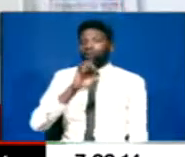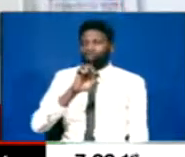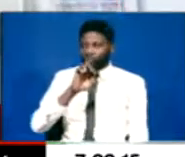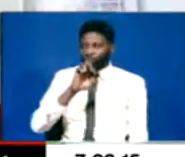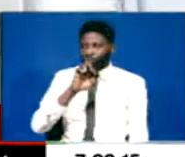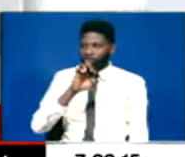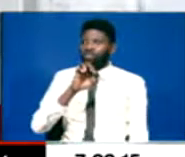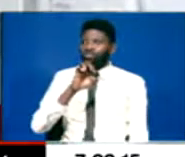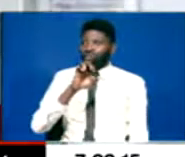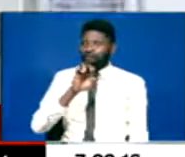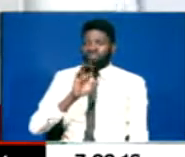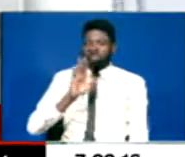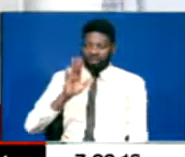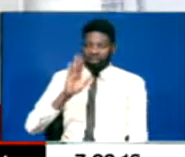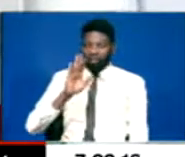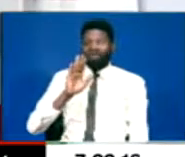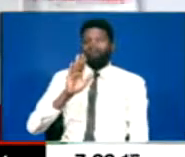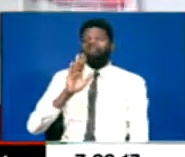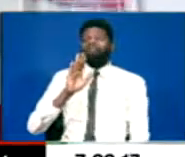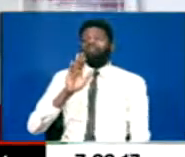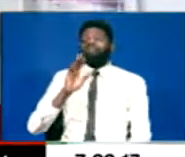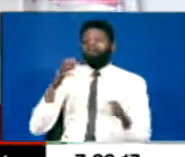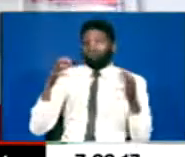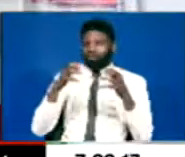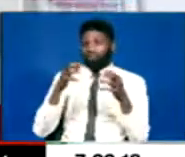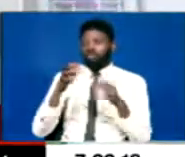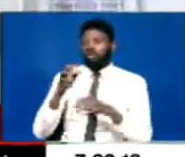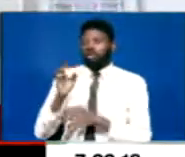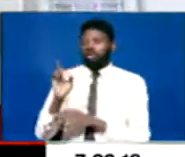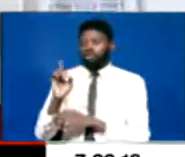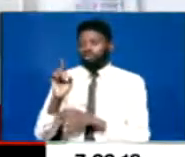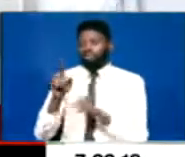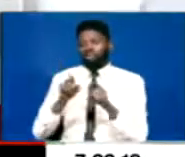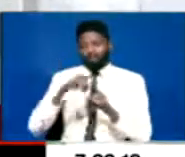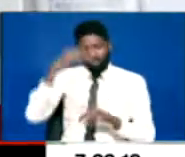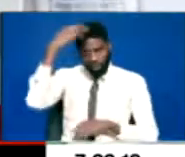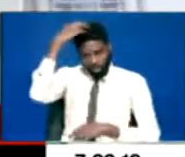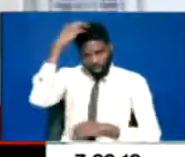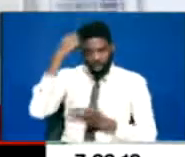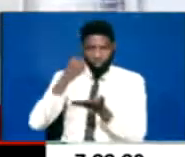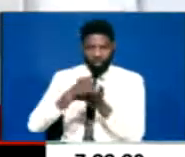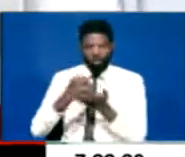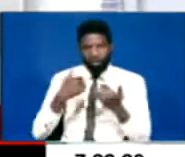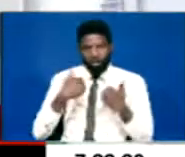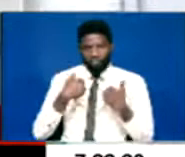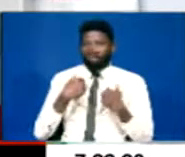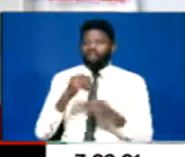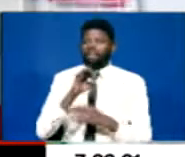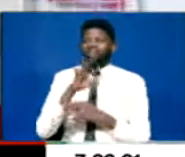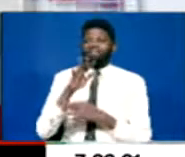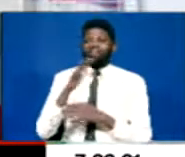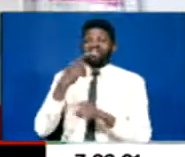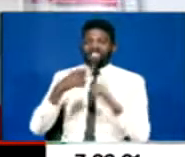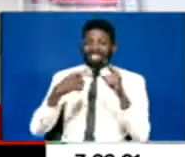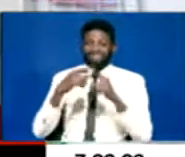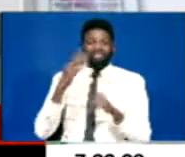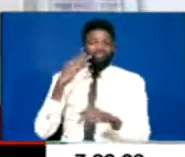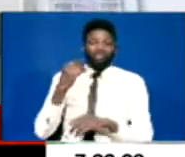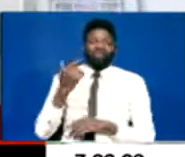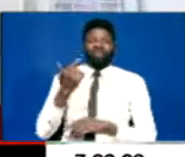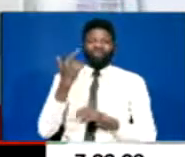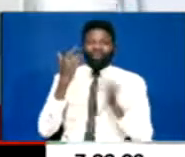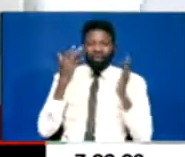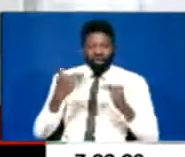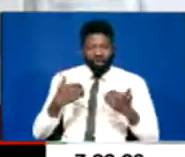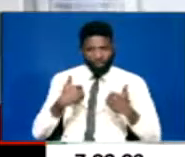Nairobi with offices in Lamu. Wahiga has over 35 years of experience in legal practice. He has used his expertise in